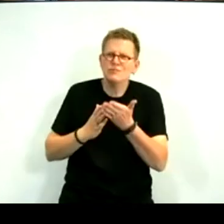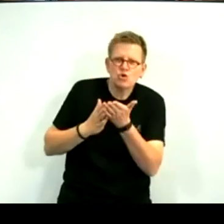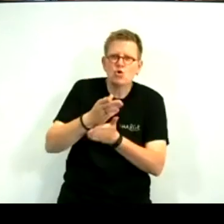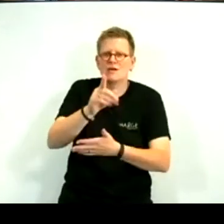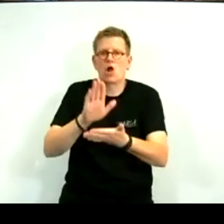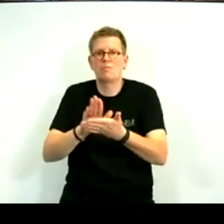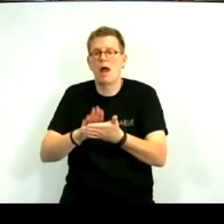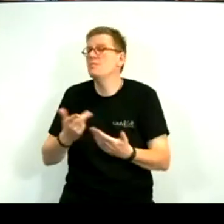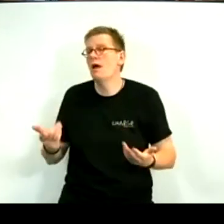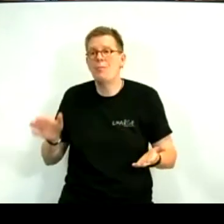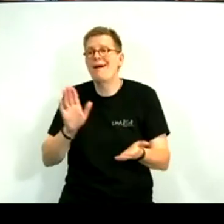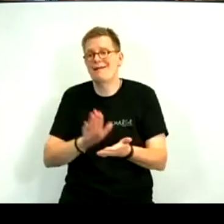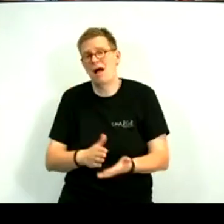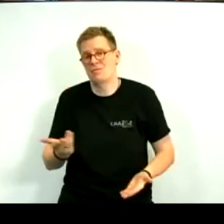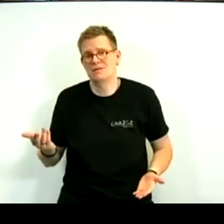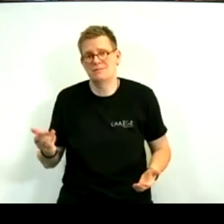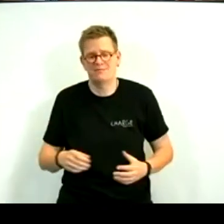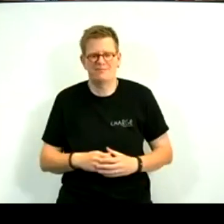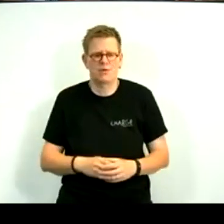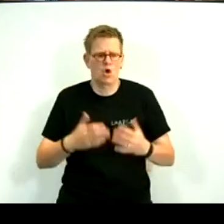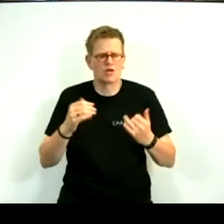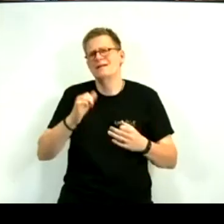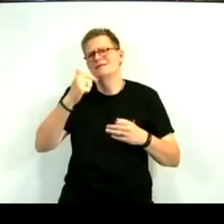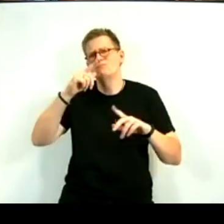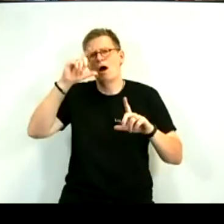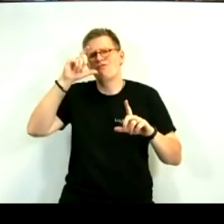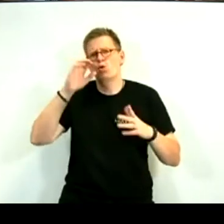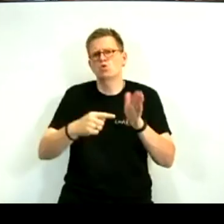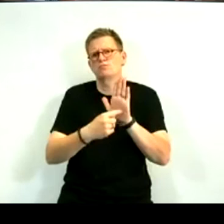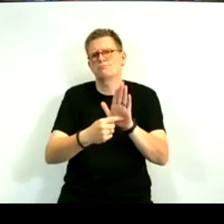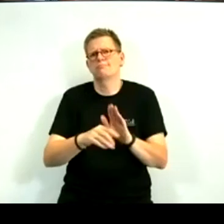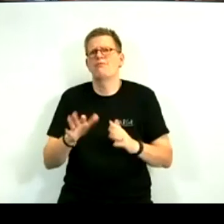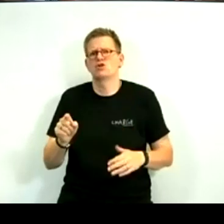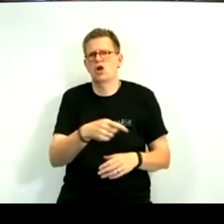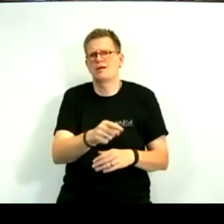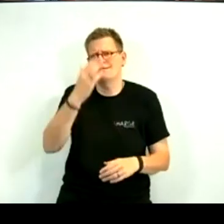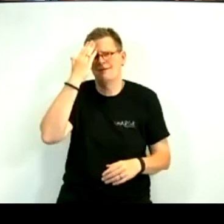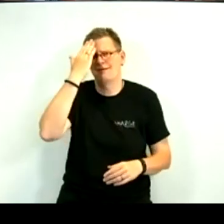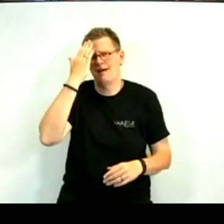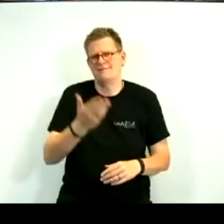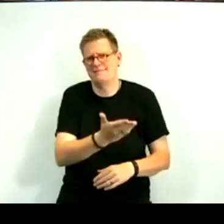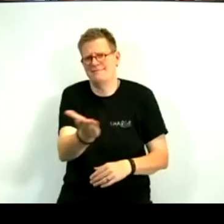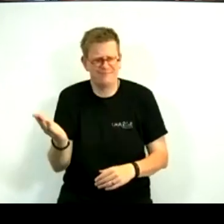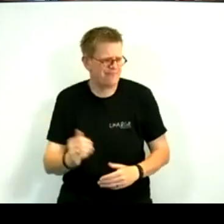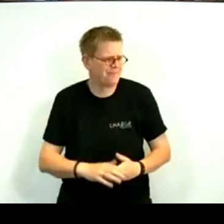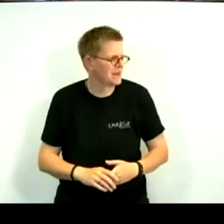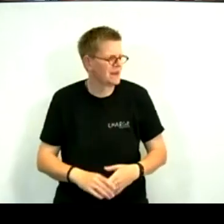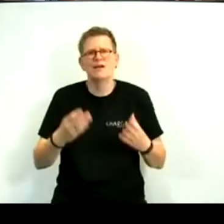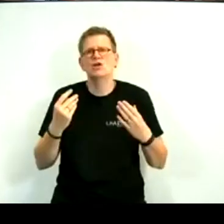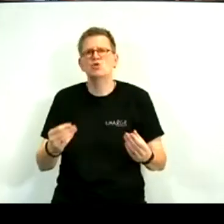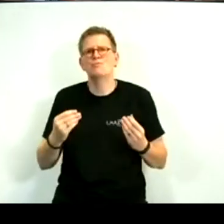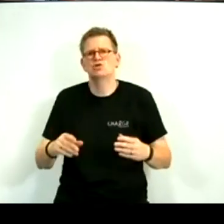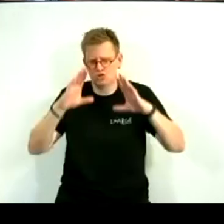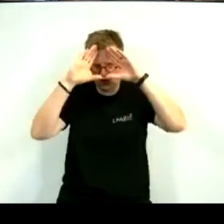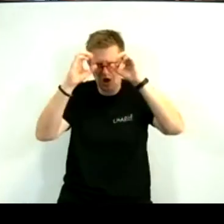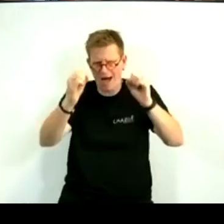of pictures, and this will be very familiar with you, all very typical Charge. This boy has been playing soccer